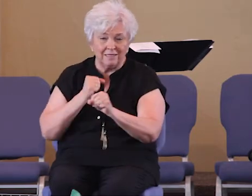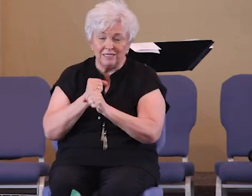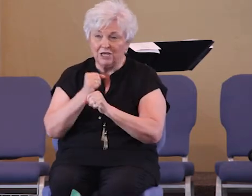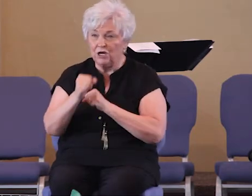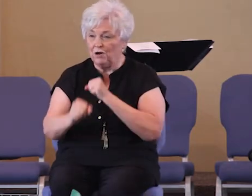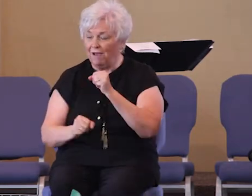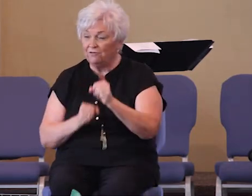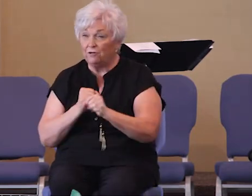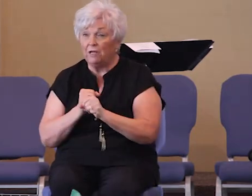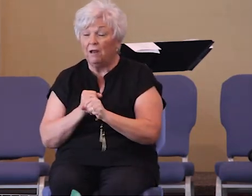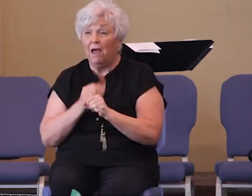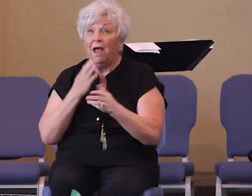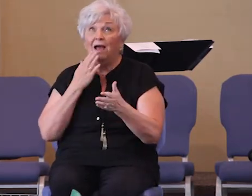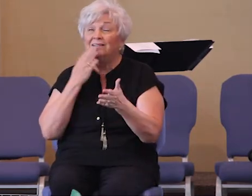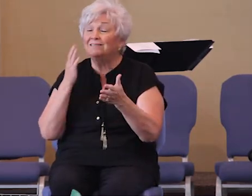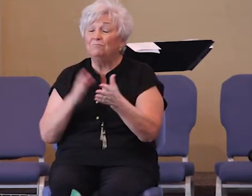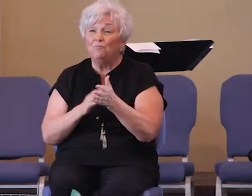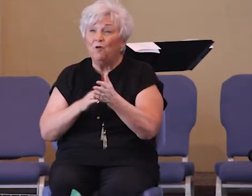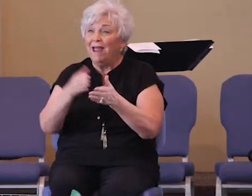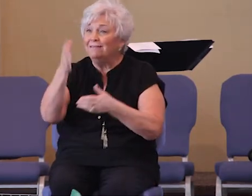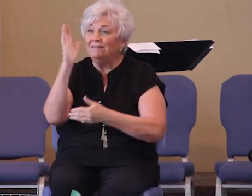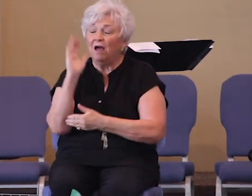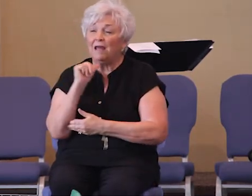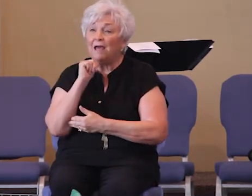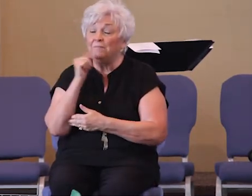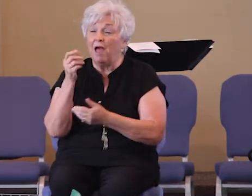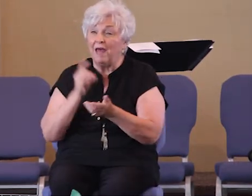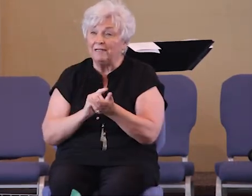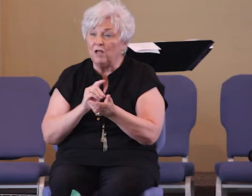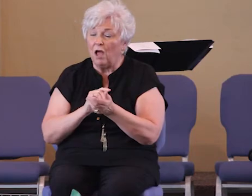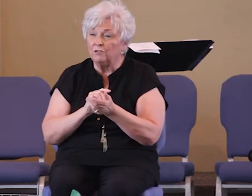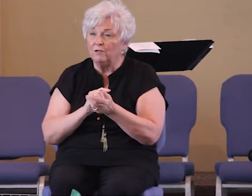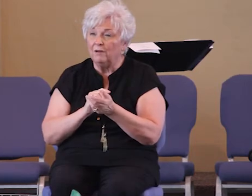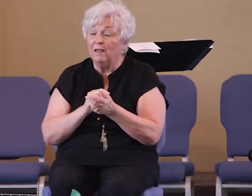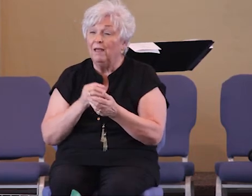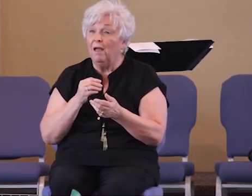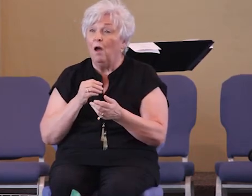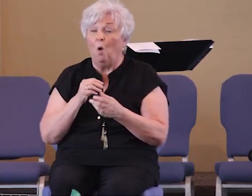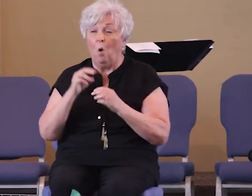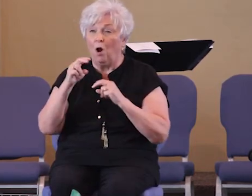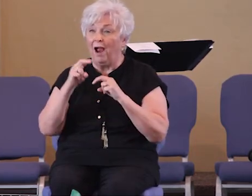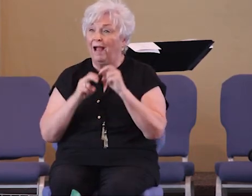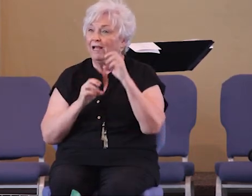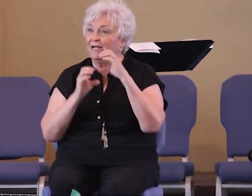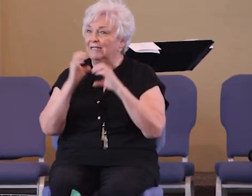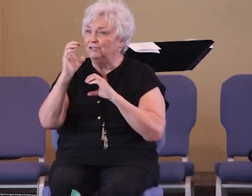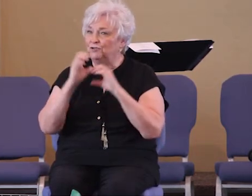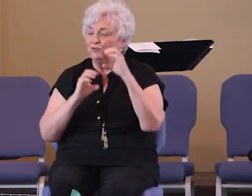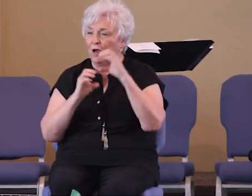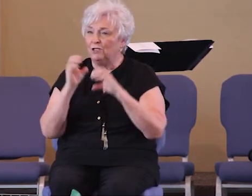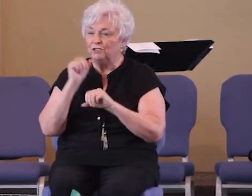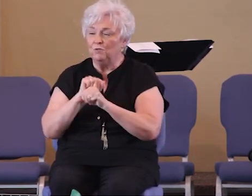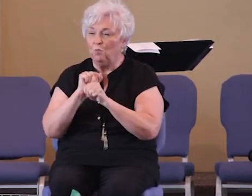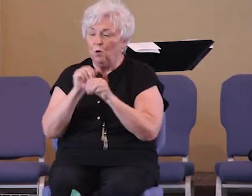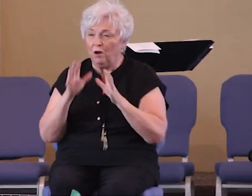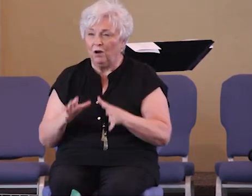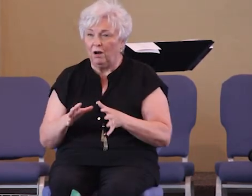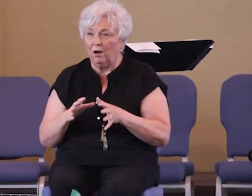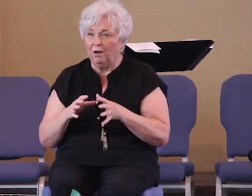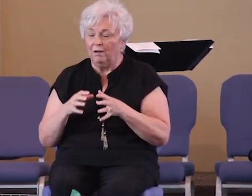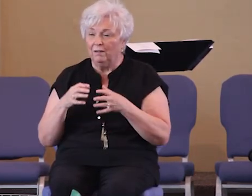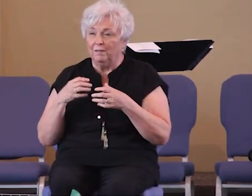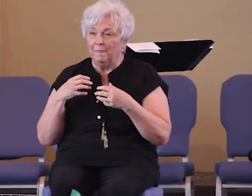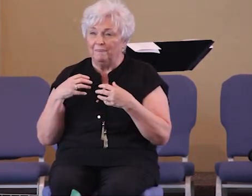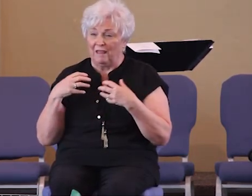year. I praise God I'm not a doctor. Praise God I'm not a construction worker. We'd have blisters like mad. I'd have biceps like you